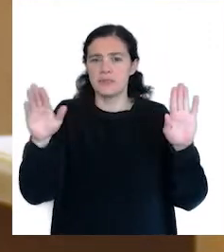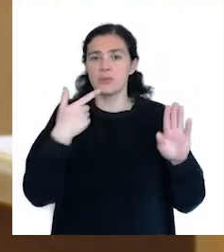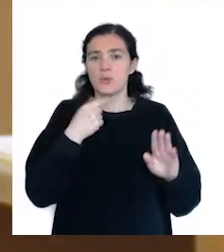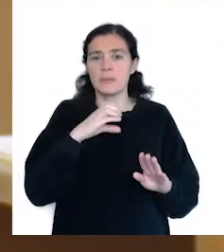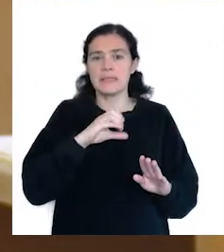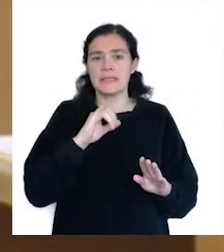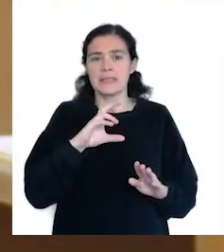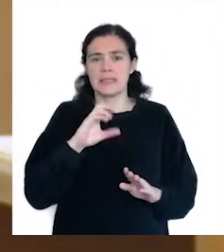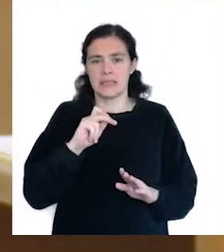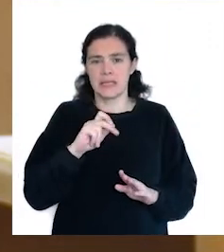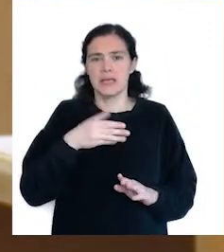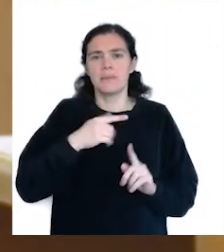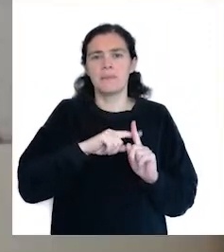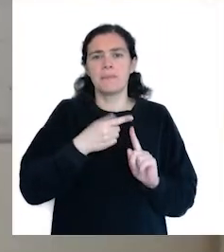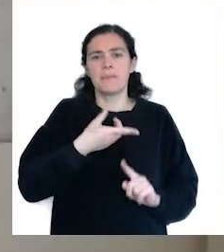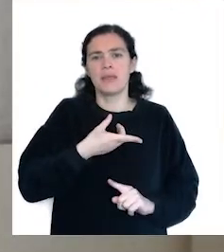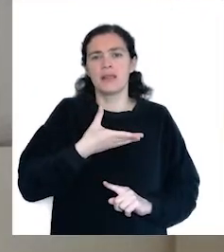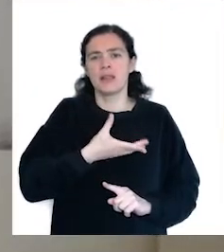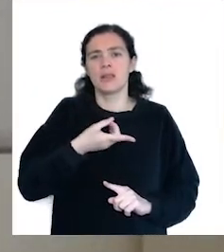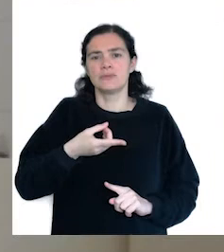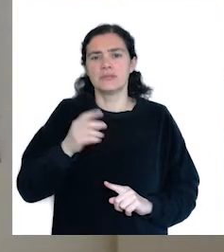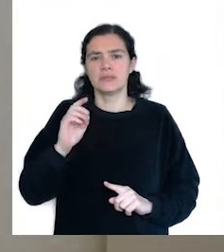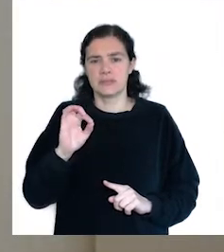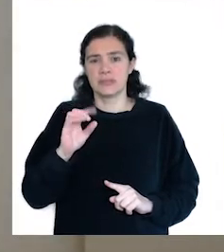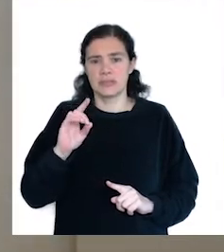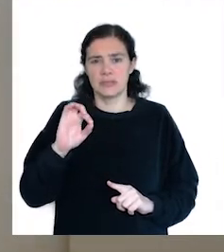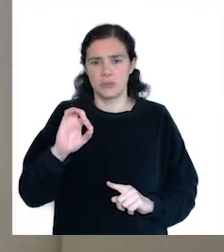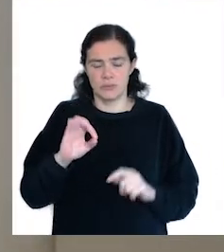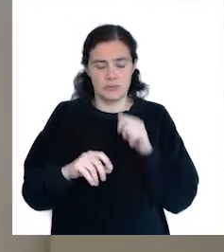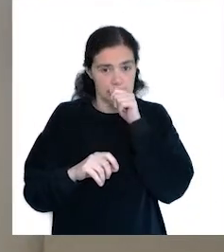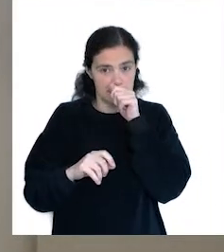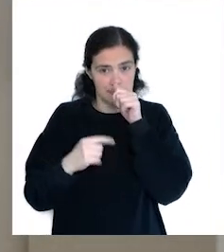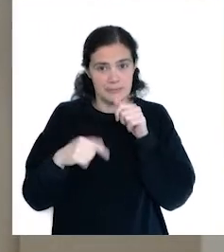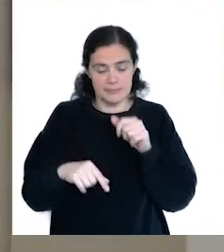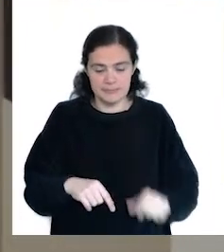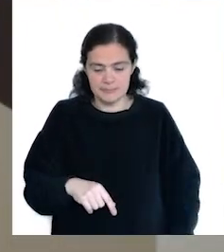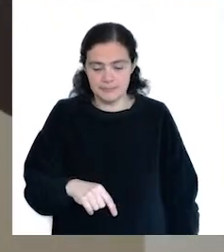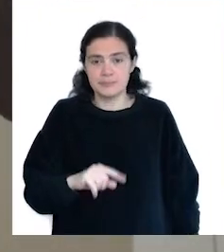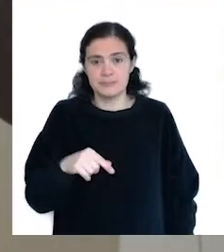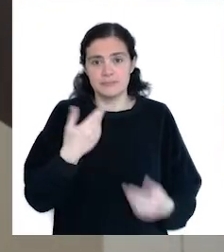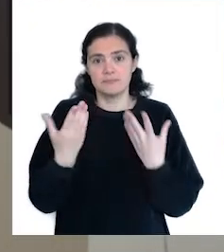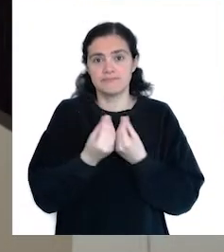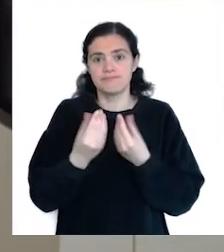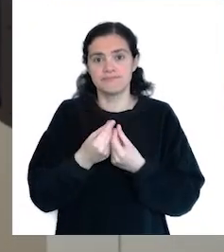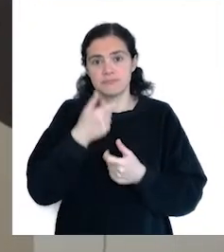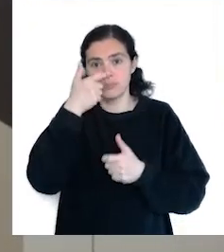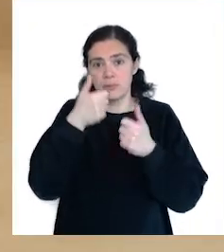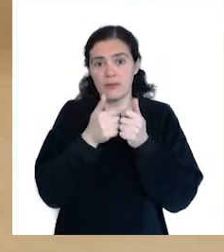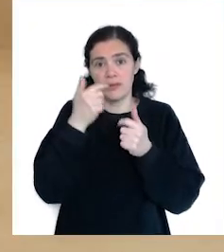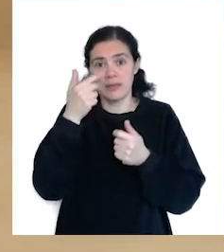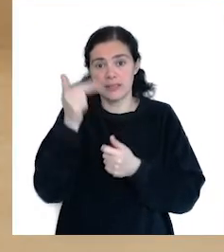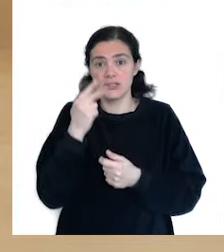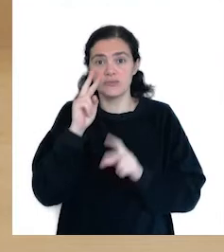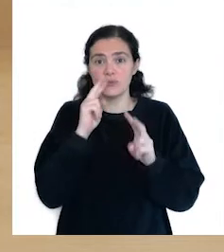an exhibition called Circa 1968. And Circa 1968 brought together at Serralves all